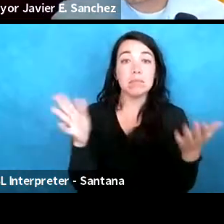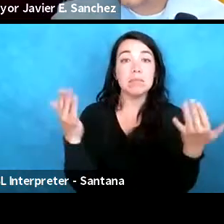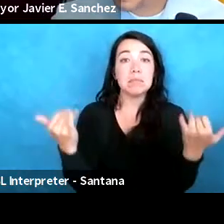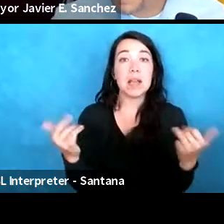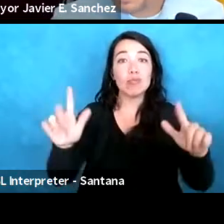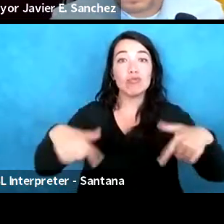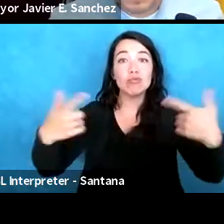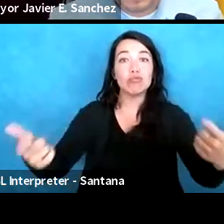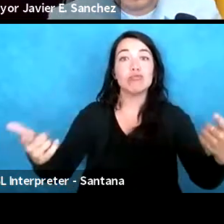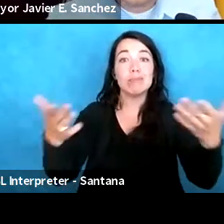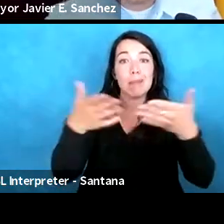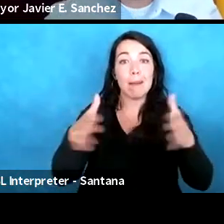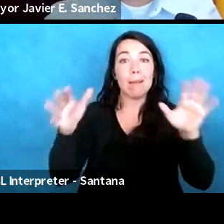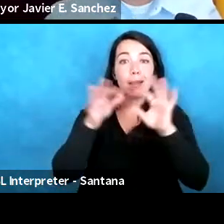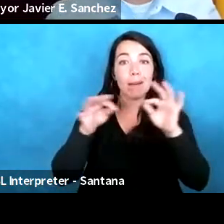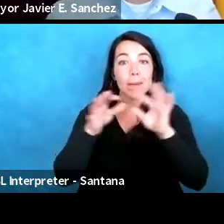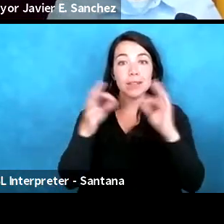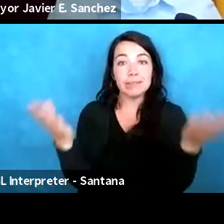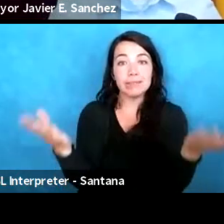next.